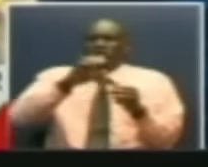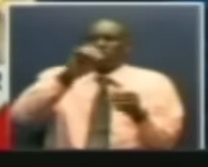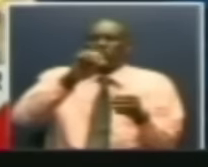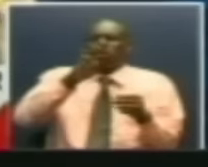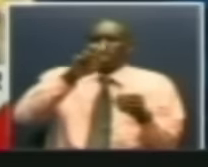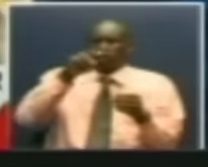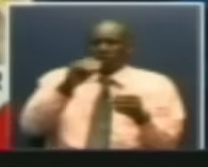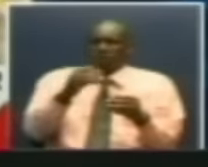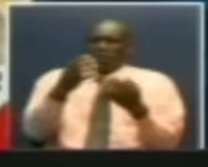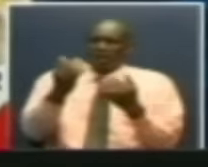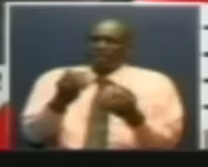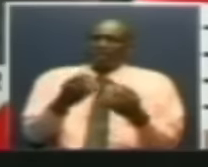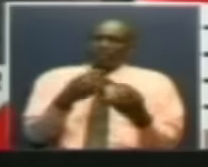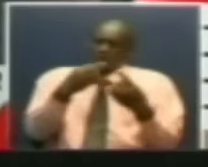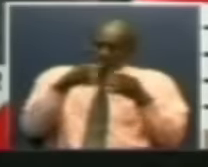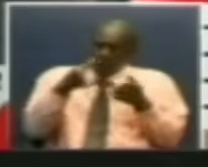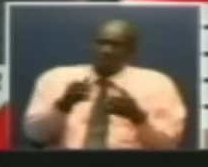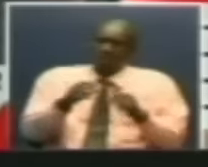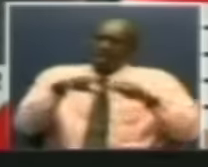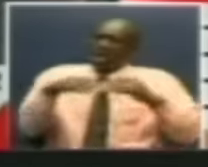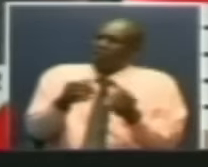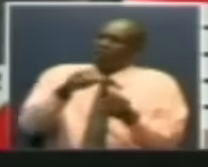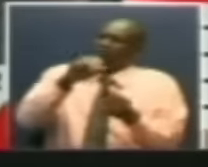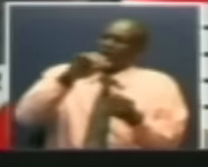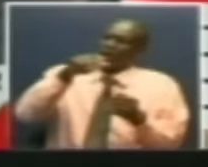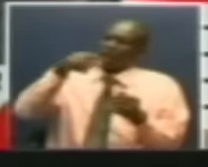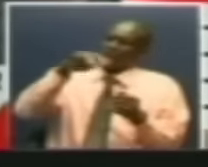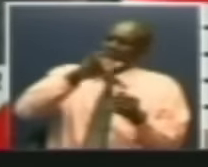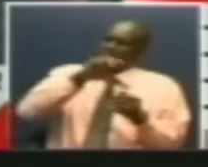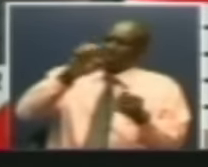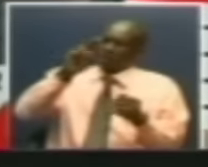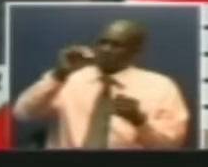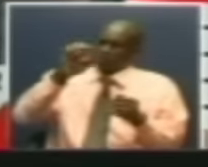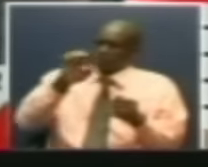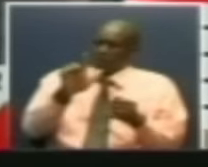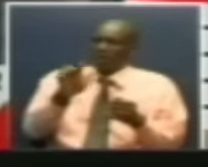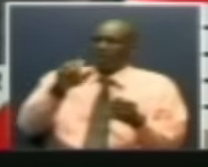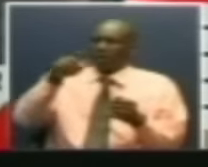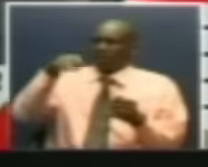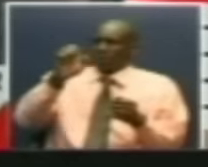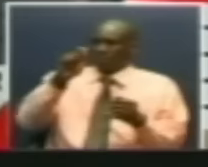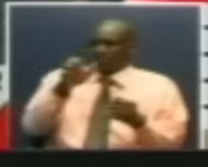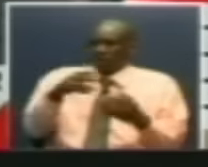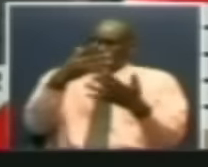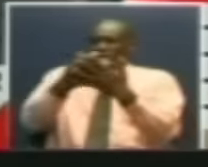let's get to the chase. How was Emmanuel actually found by police? You are aware that